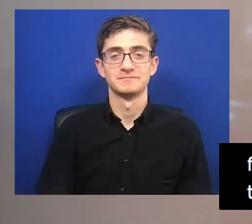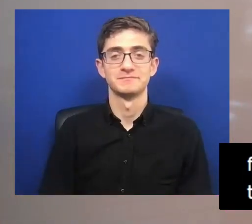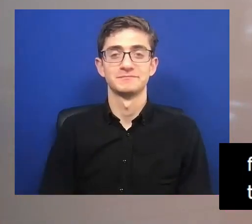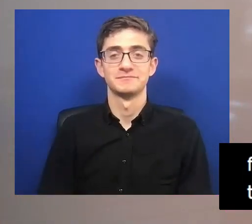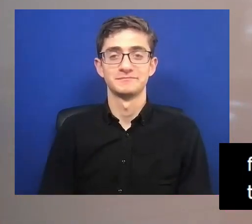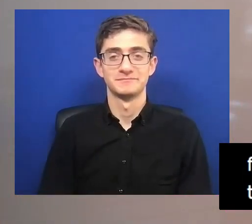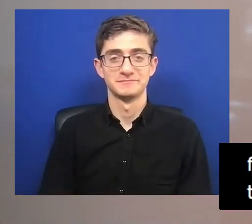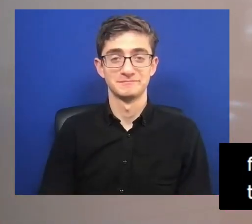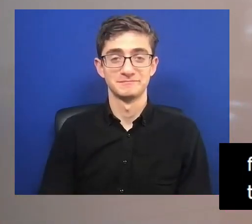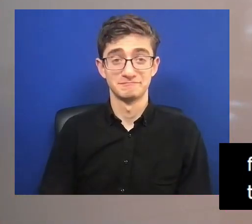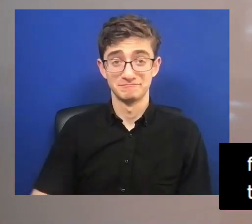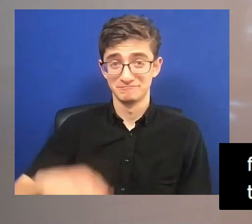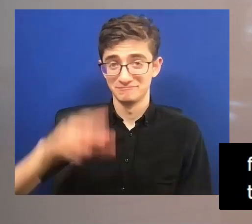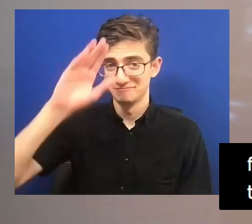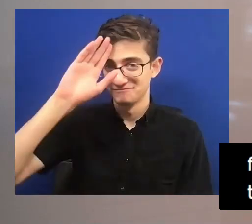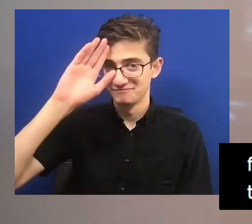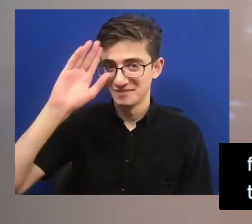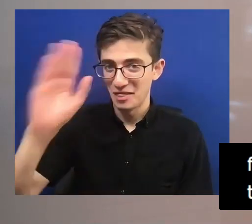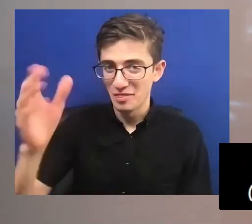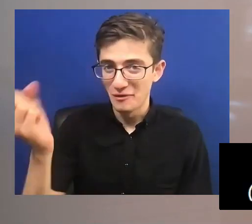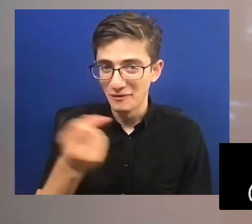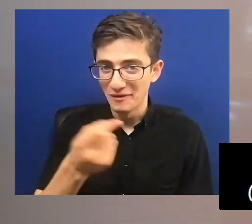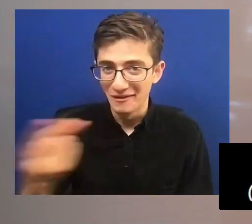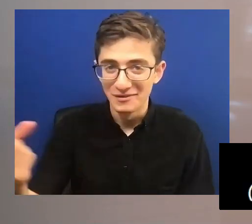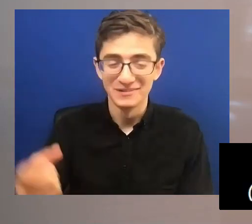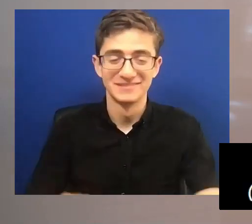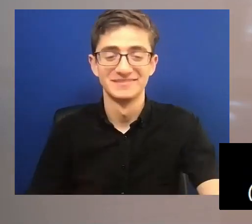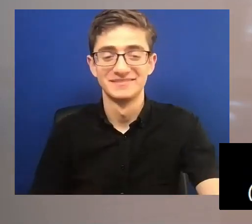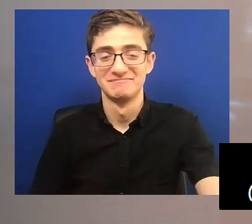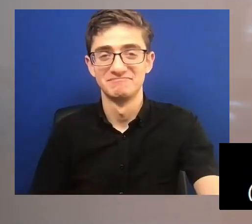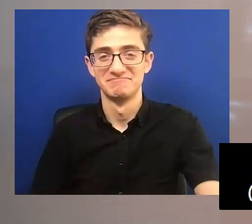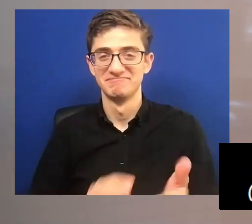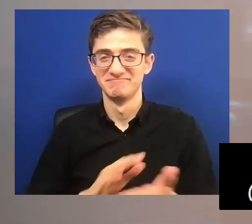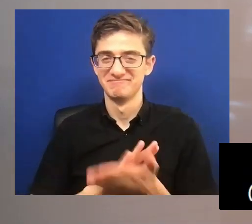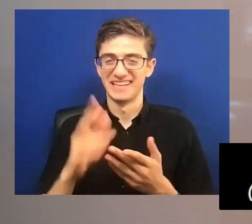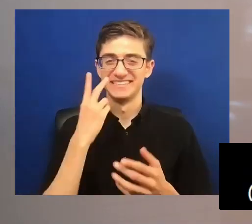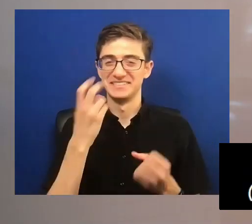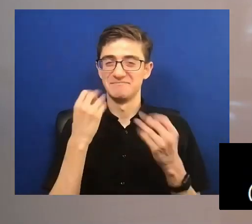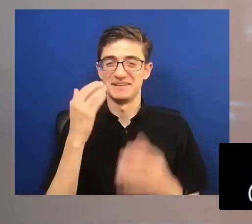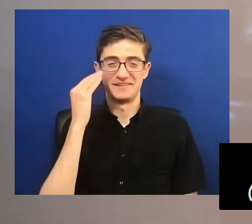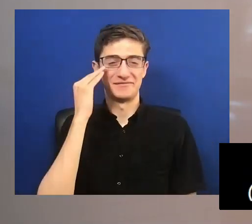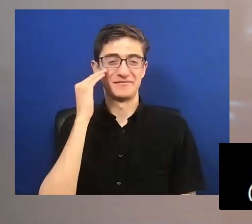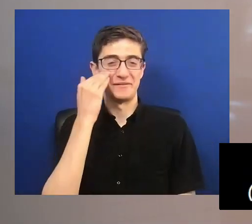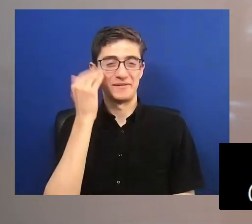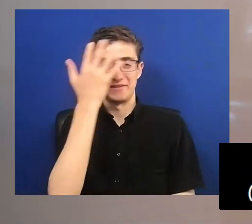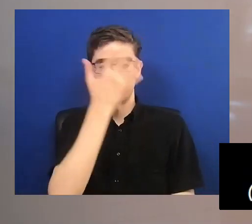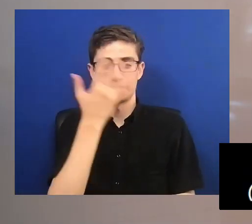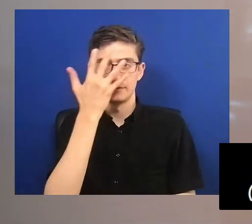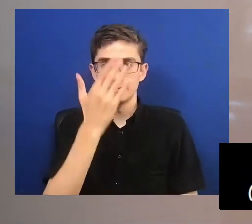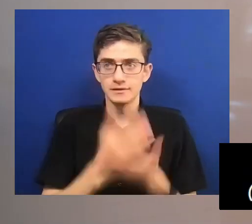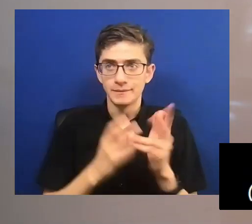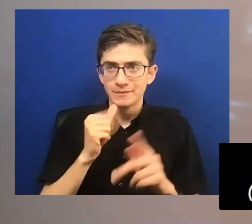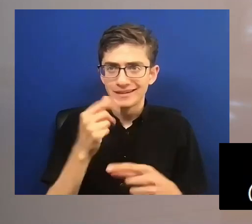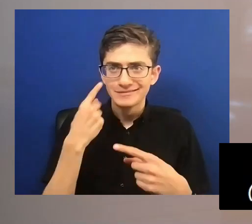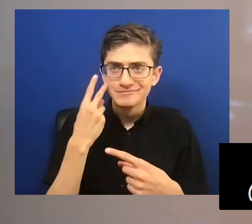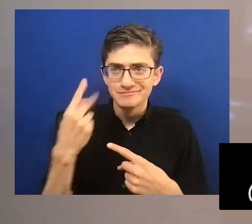Hi, everyone. It's great to see so many familiar faces today, some who I haven't seen in a number of